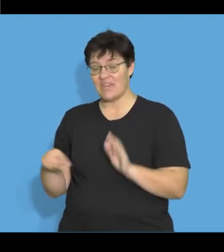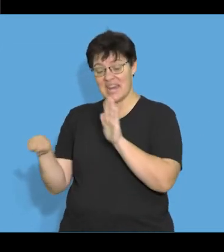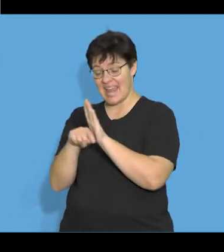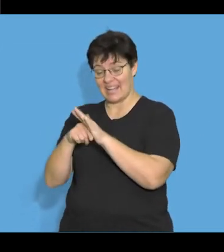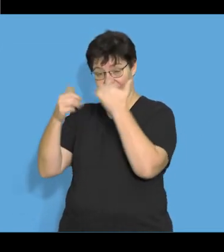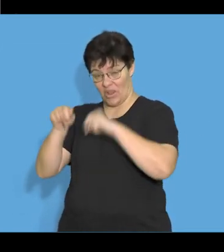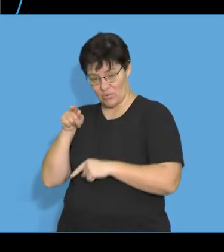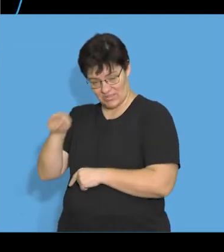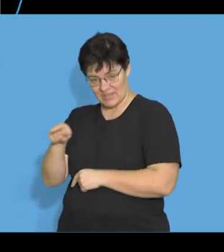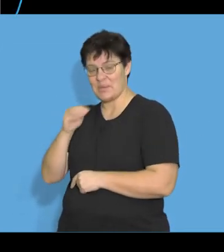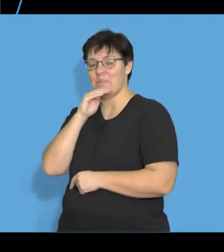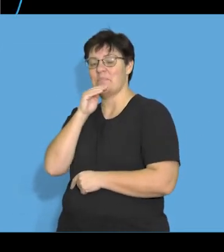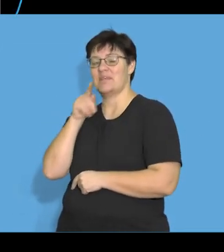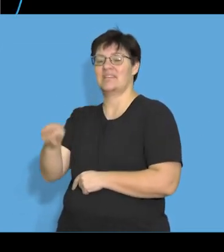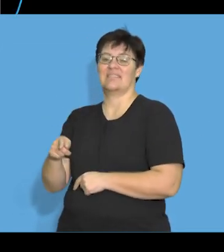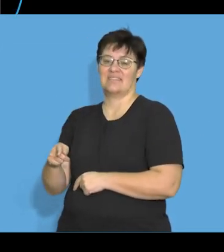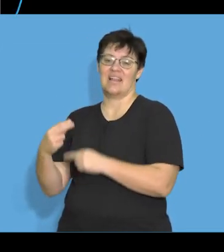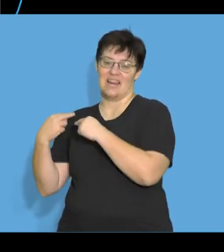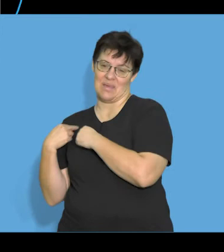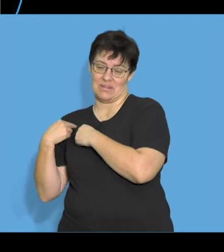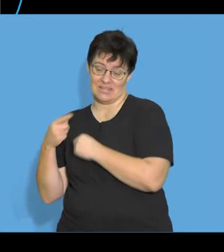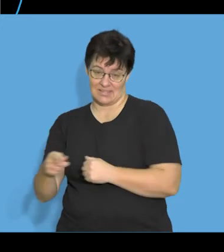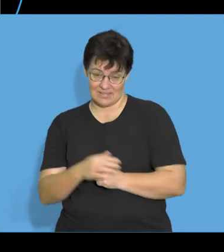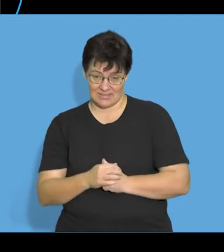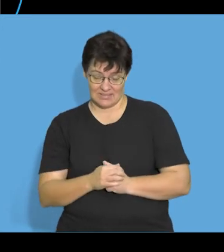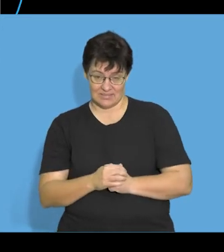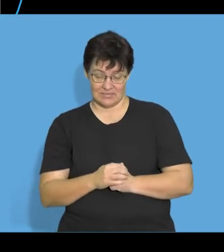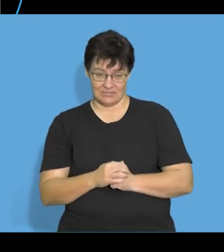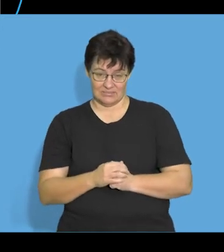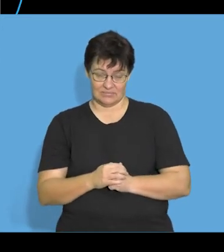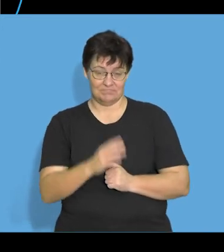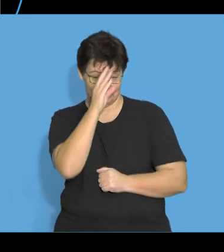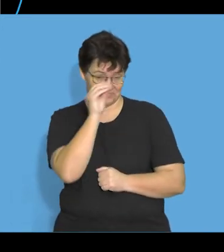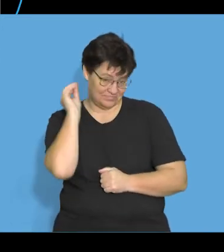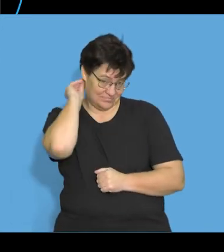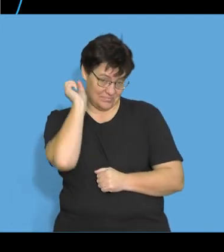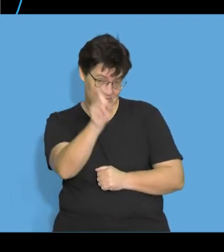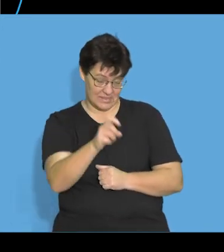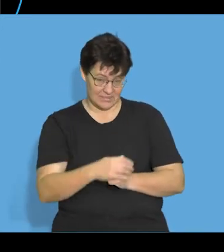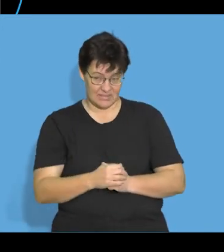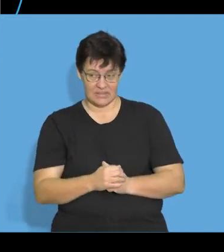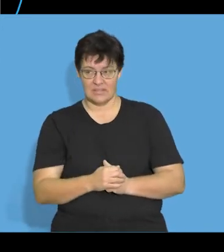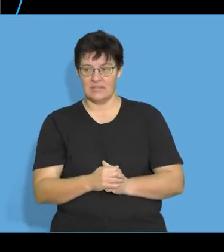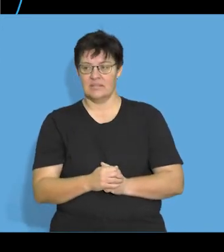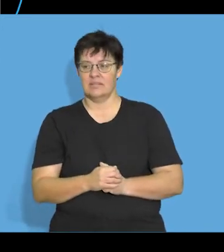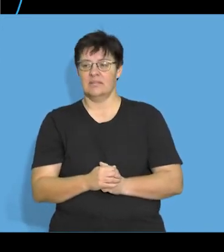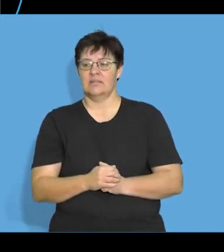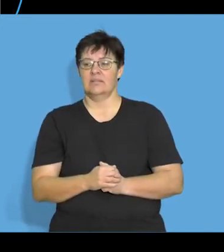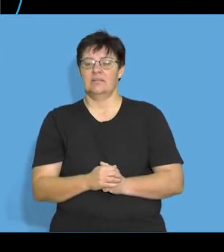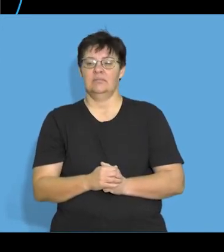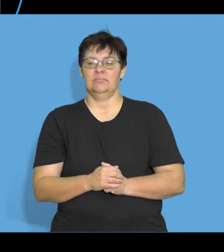unfavorable, then bank is regarded as a liability. Okay, so keep that in mind. Right, the next one